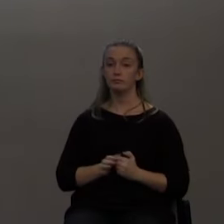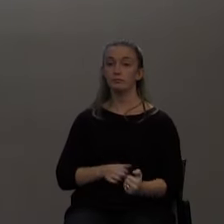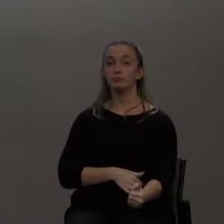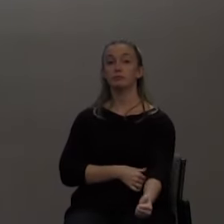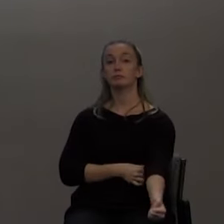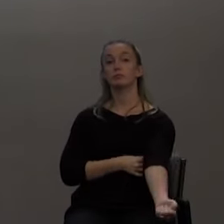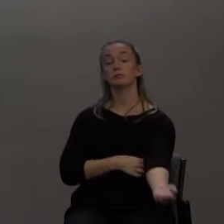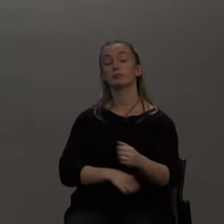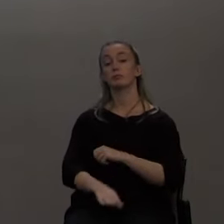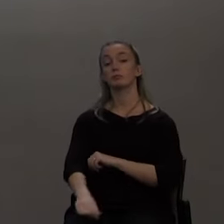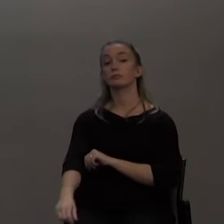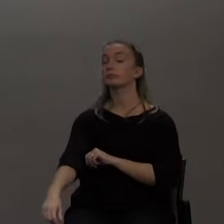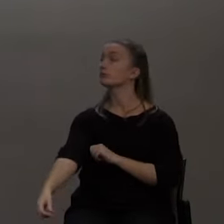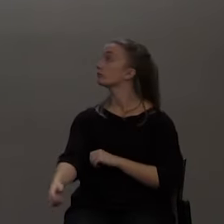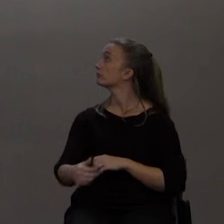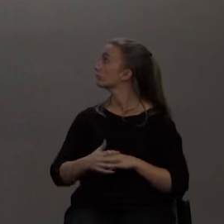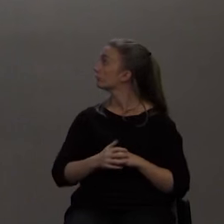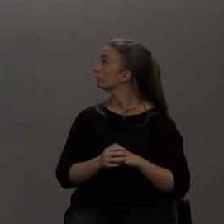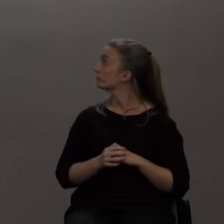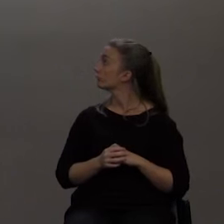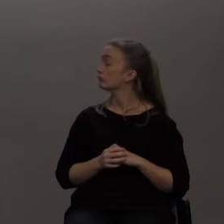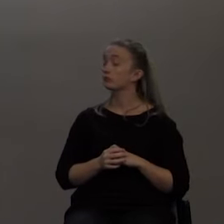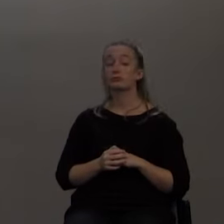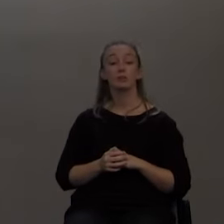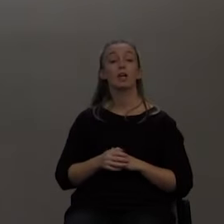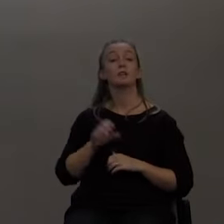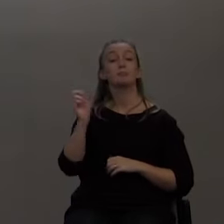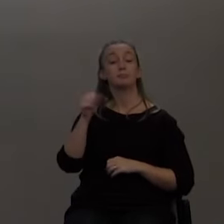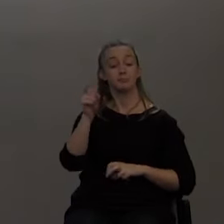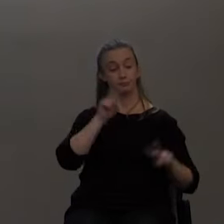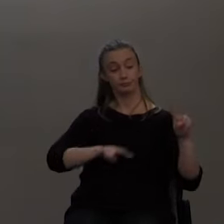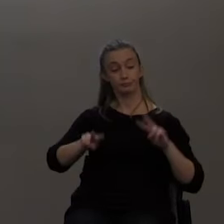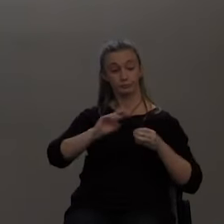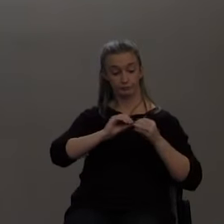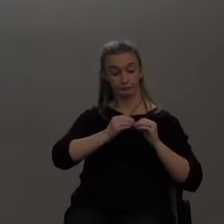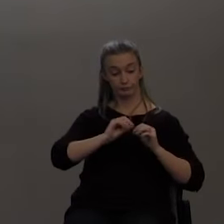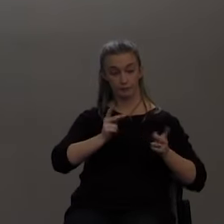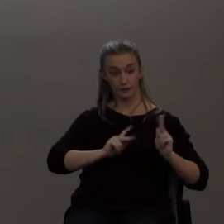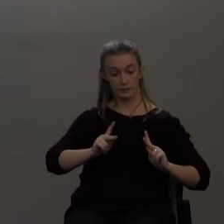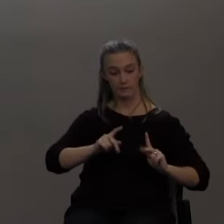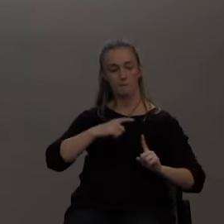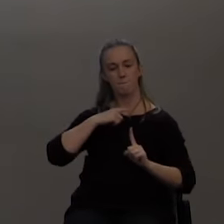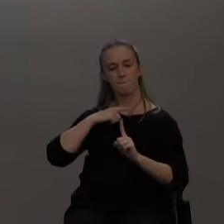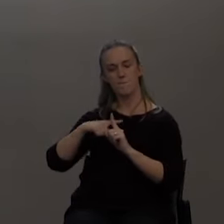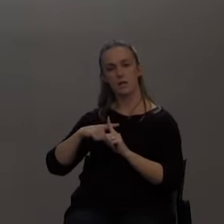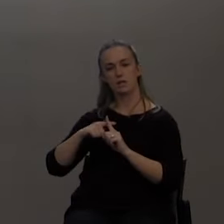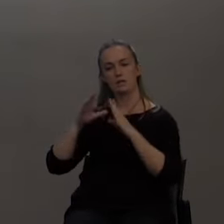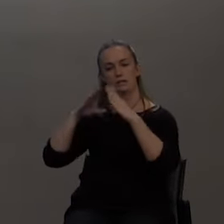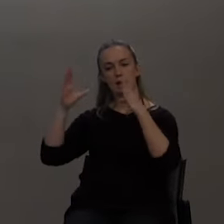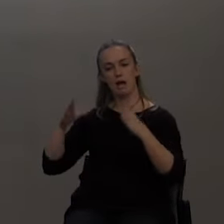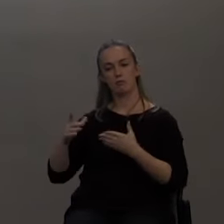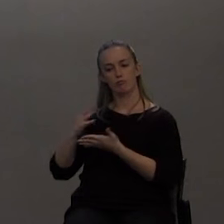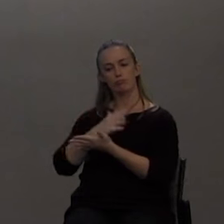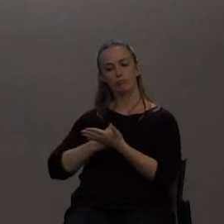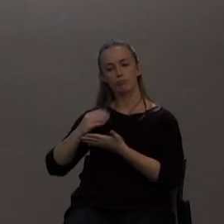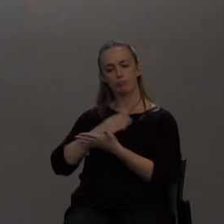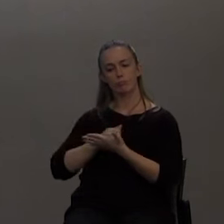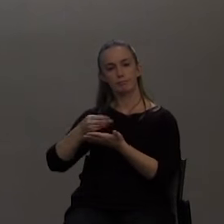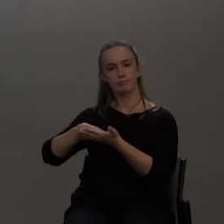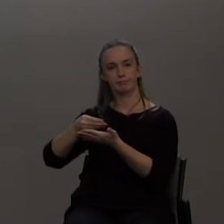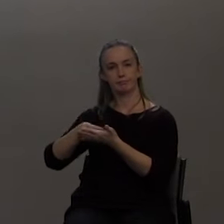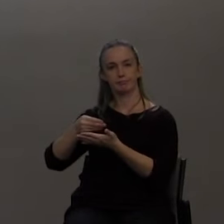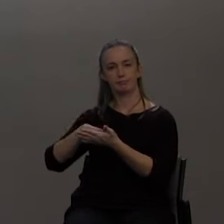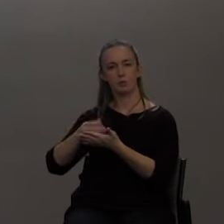In addition to looking at population, we also looked a little bit at household income to get a better sense of where Boyle County